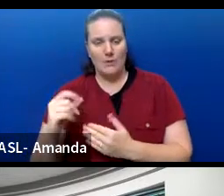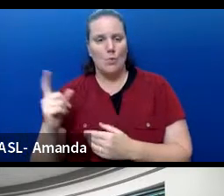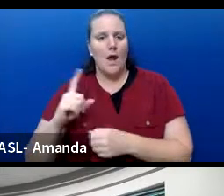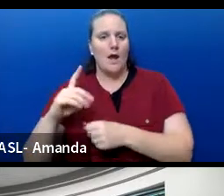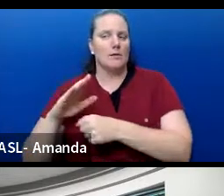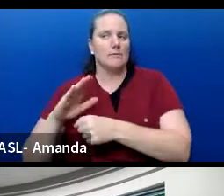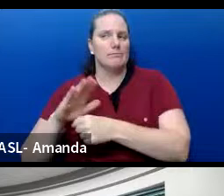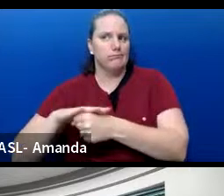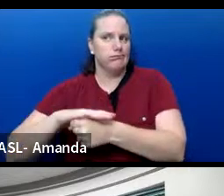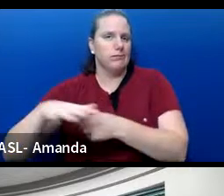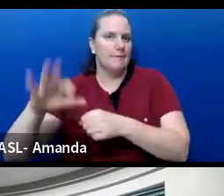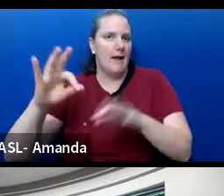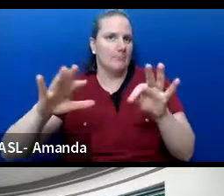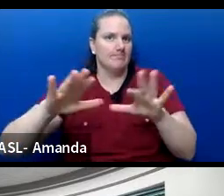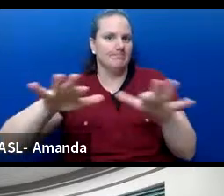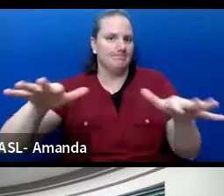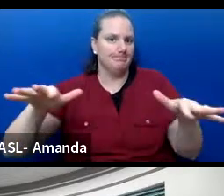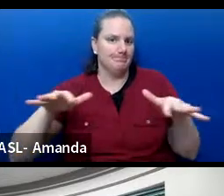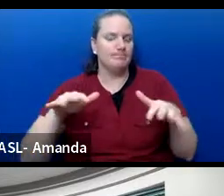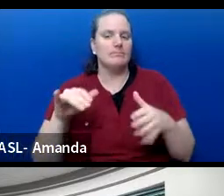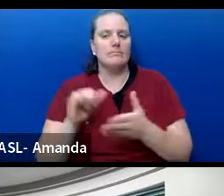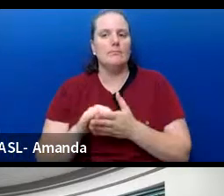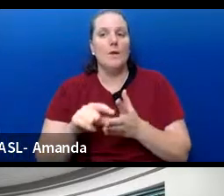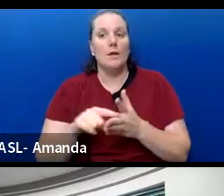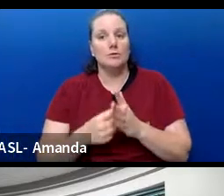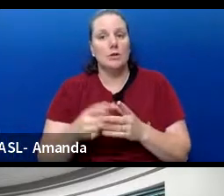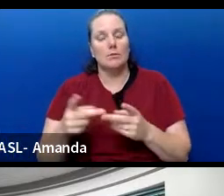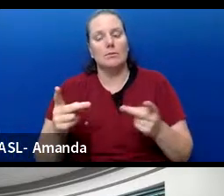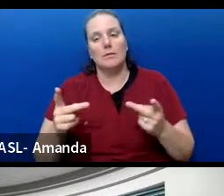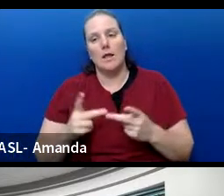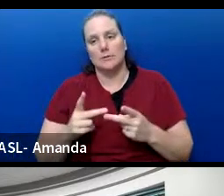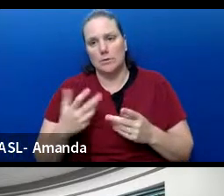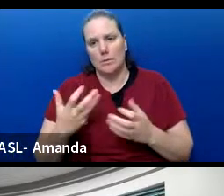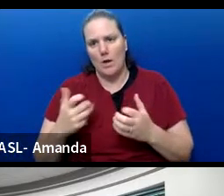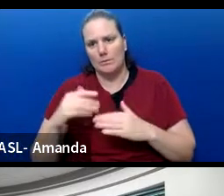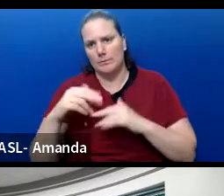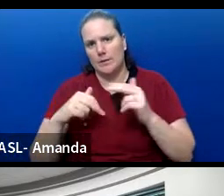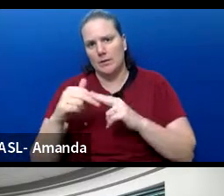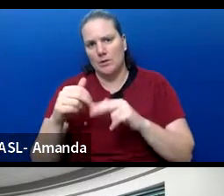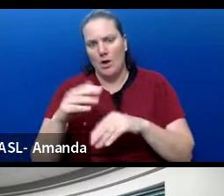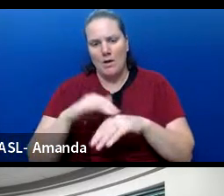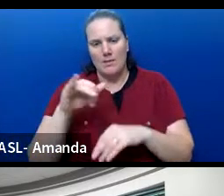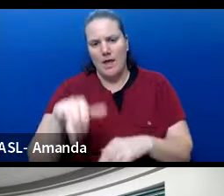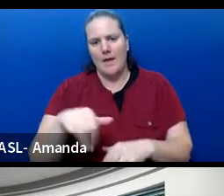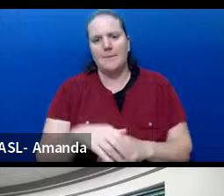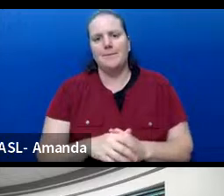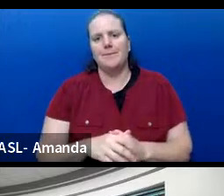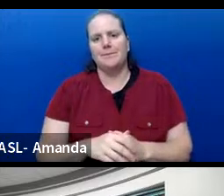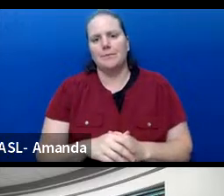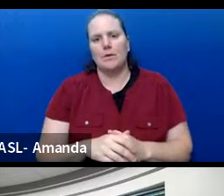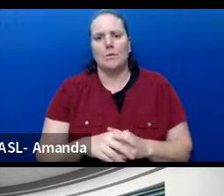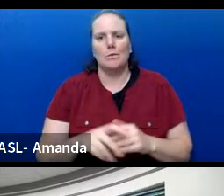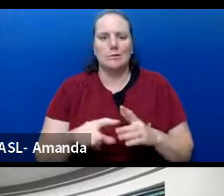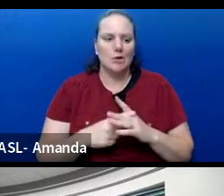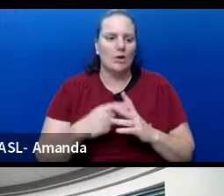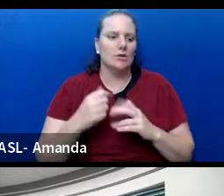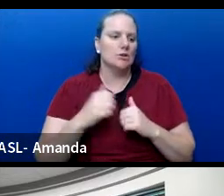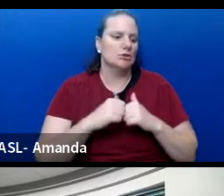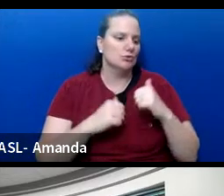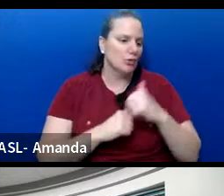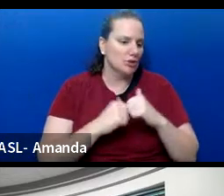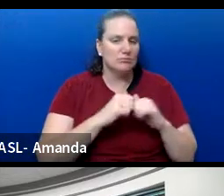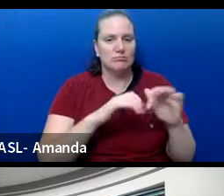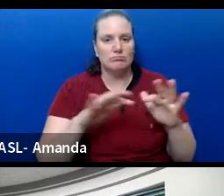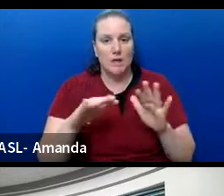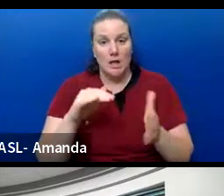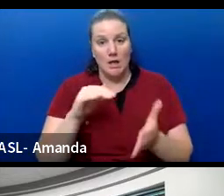that. That's just a starting place. We'll want to build upon that as we kind of get into construction. And